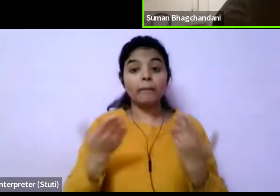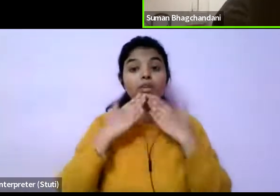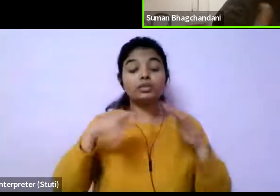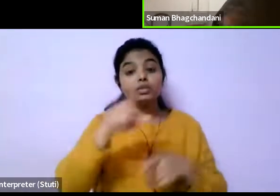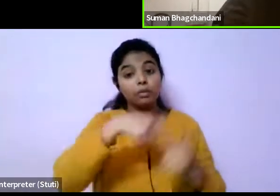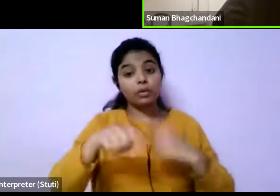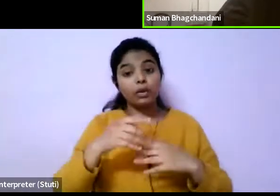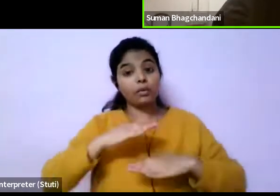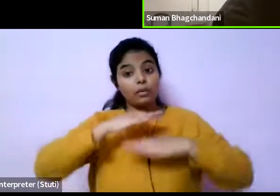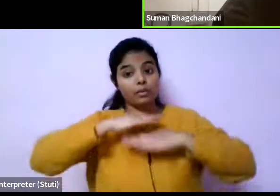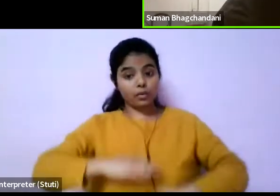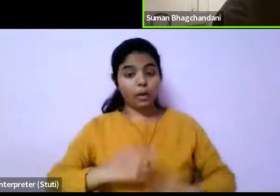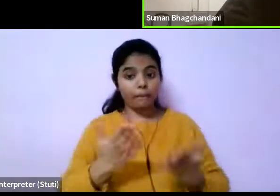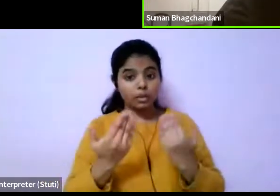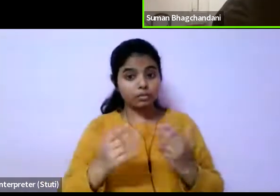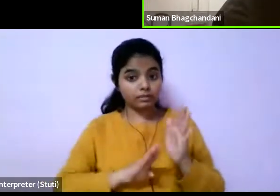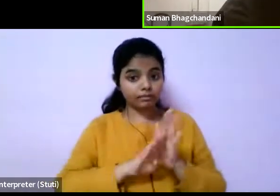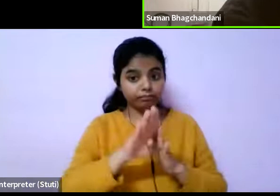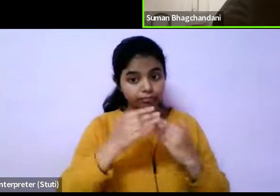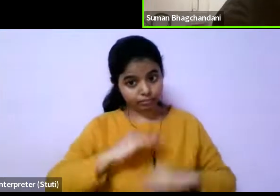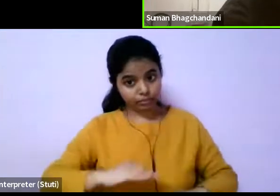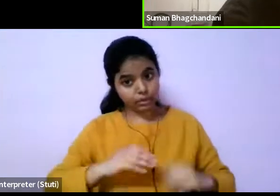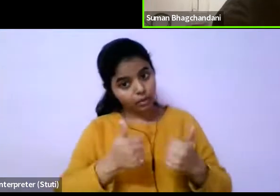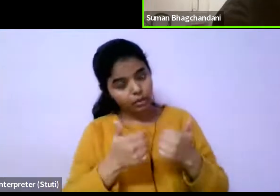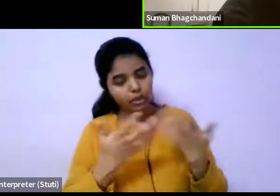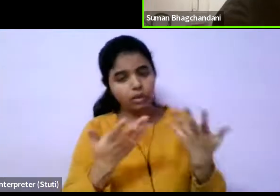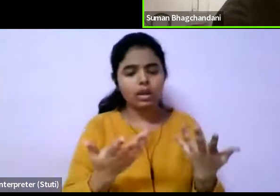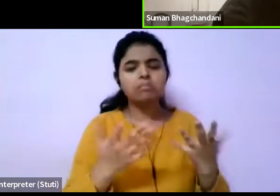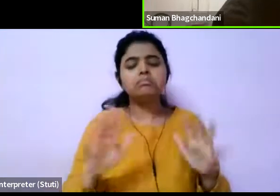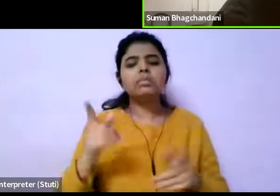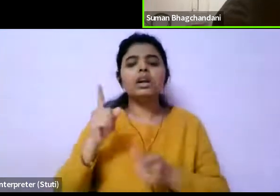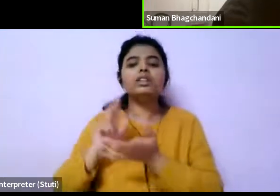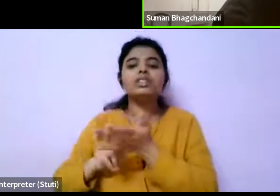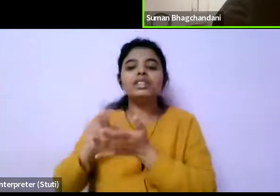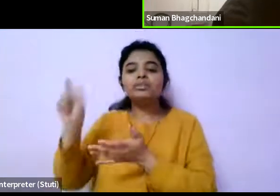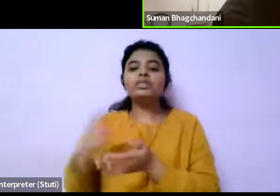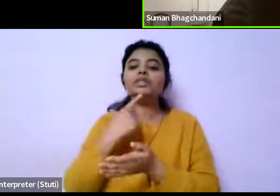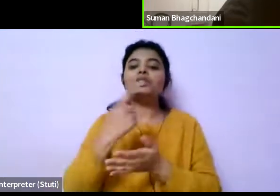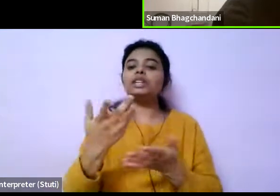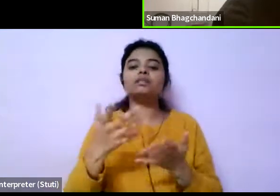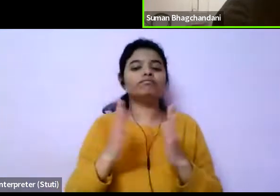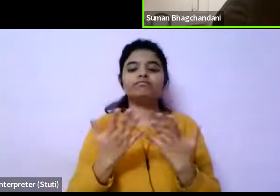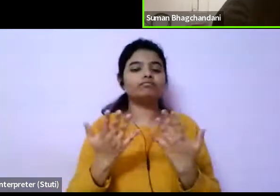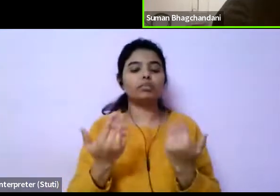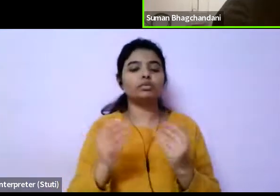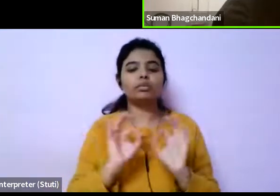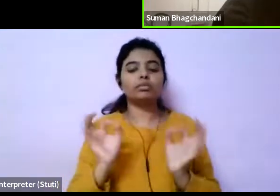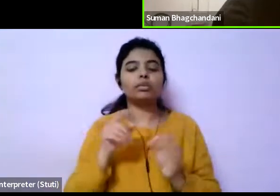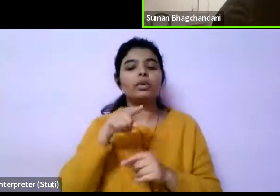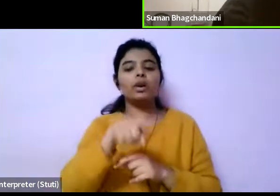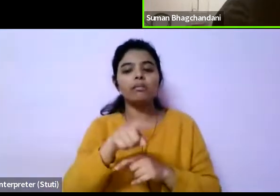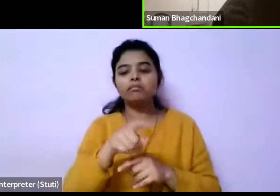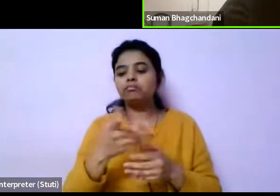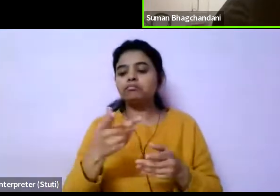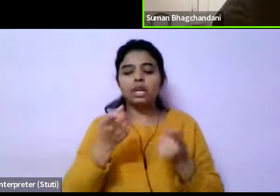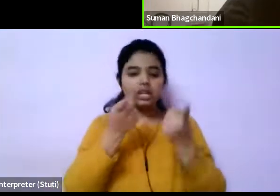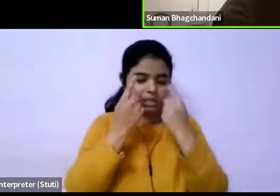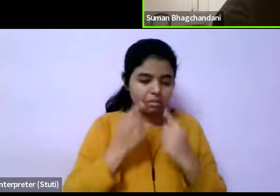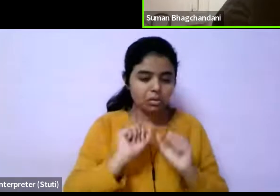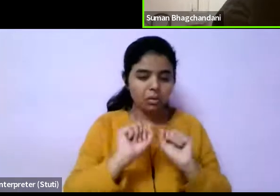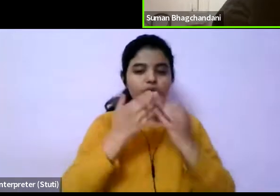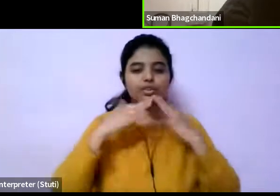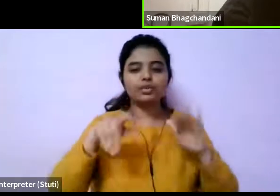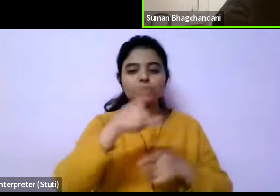of an evaluation? According to Nagaraj, this is not the case, and instead of conventional ways of examining his